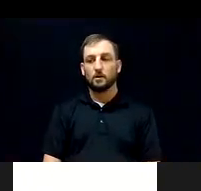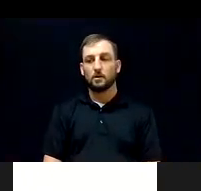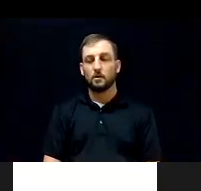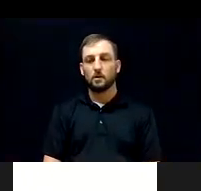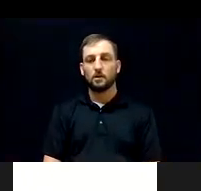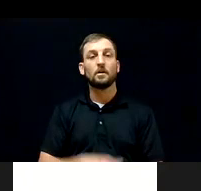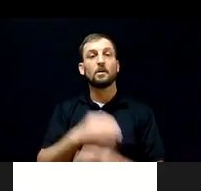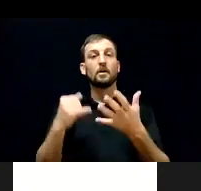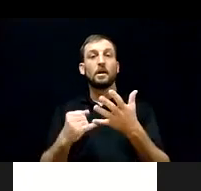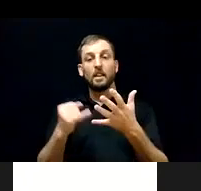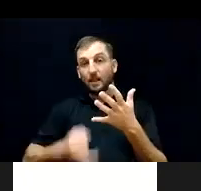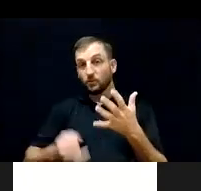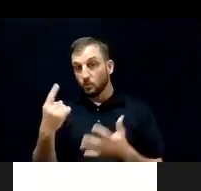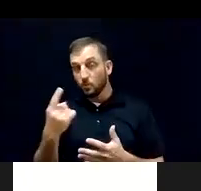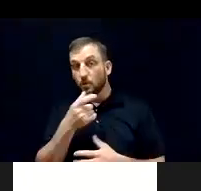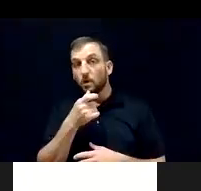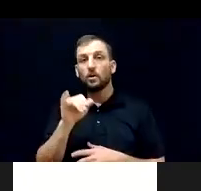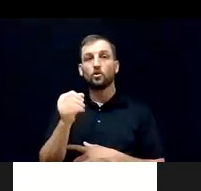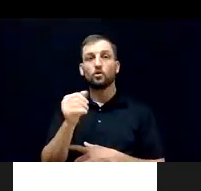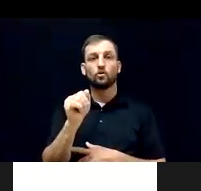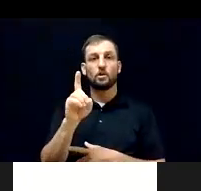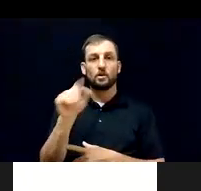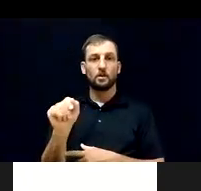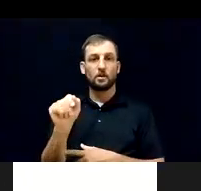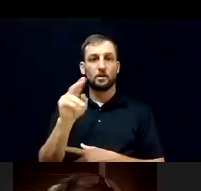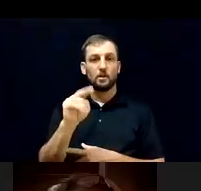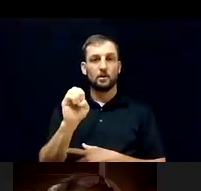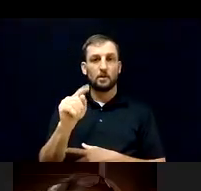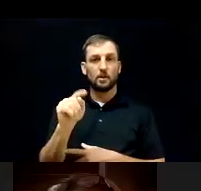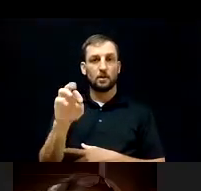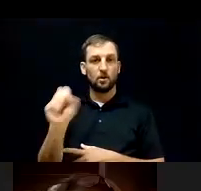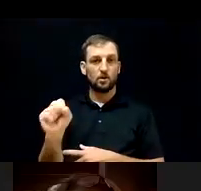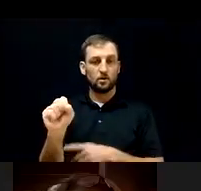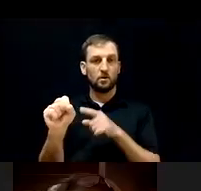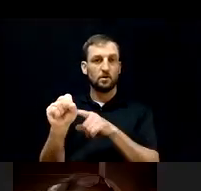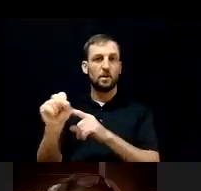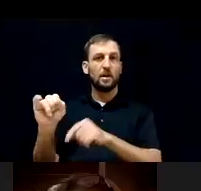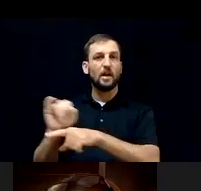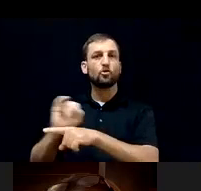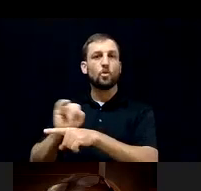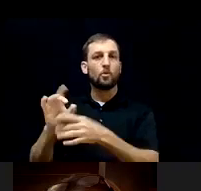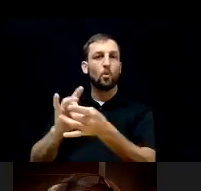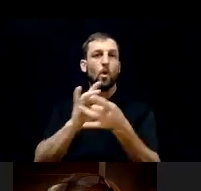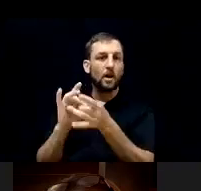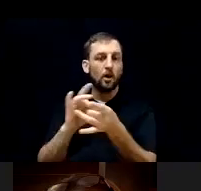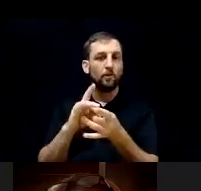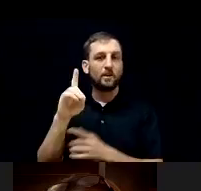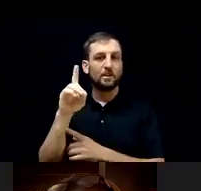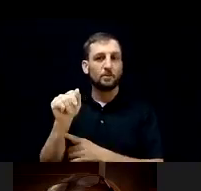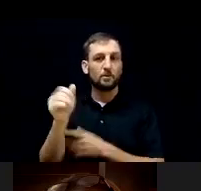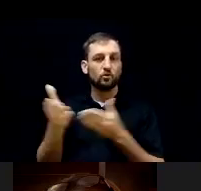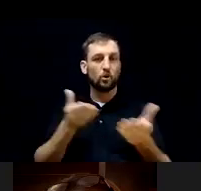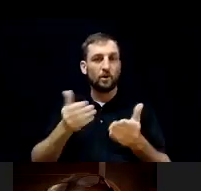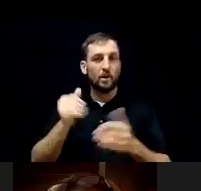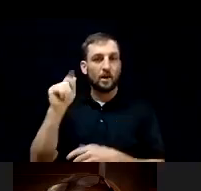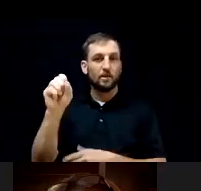Last but not least, we have Jada Neders. Ms. Neders is the Interim Coordinator of Disability Services at